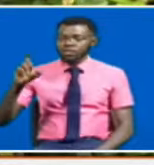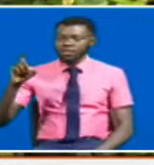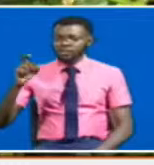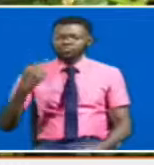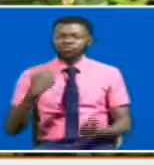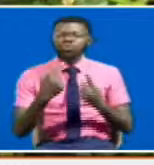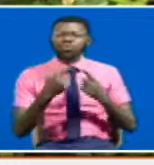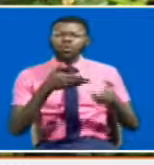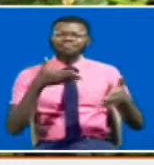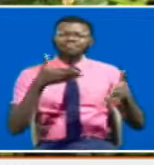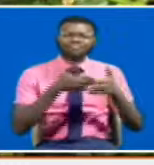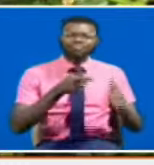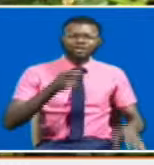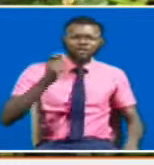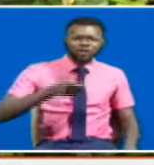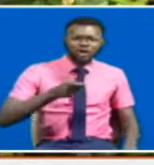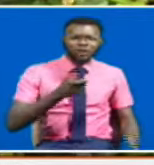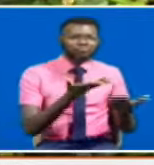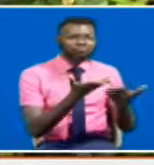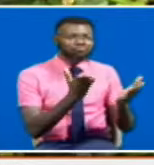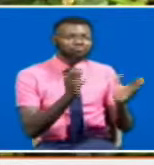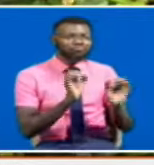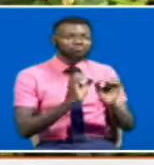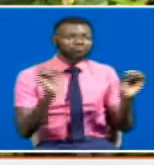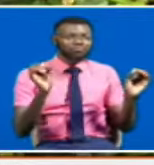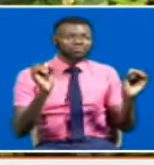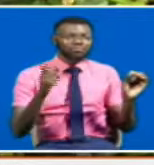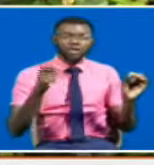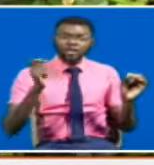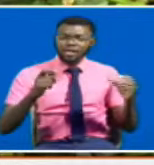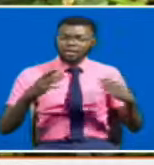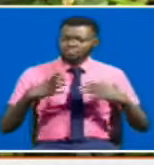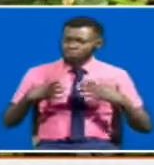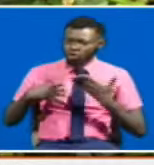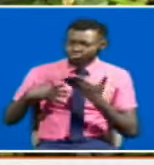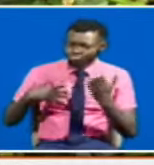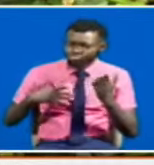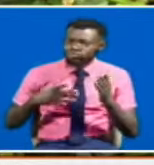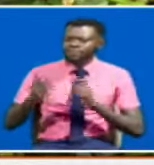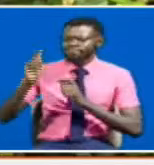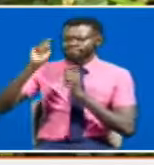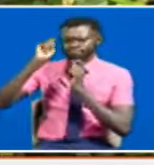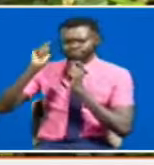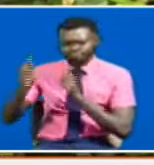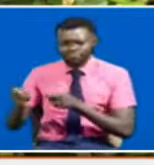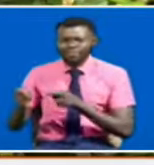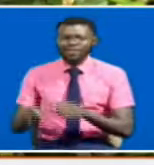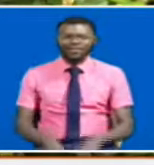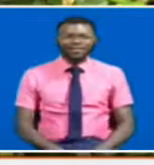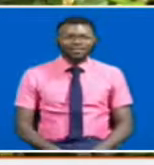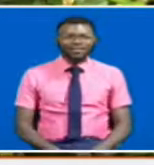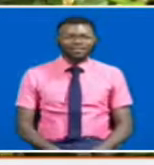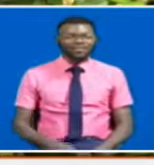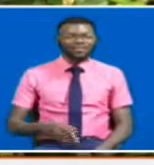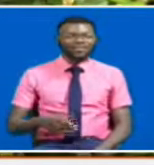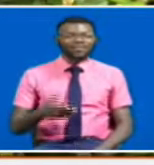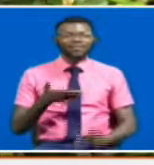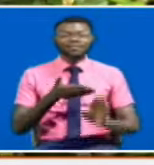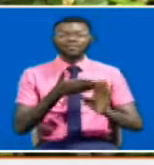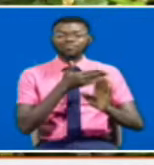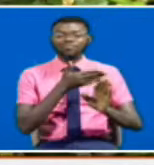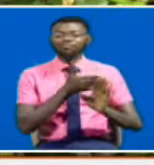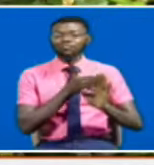judges. Judges are respected individuals. In fact, there used to be a saying that judges